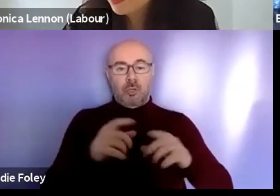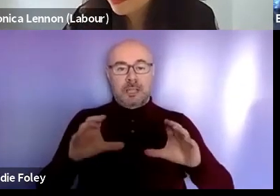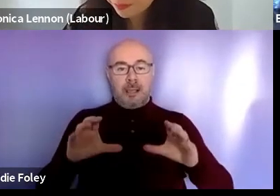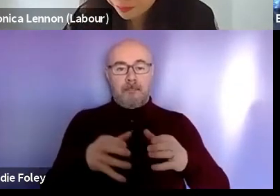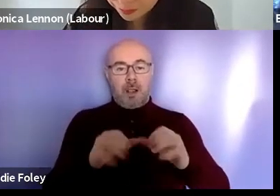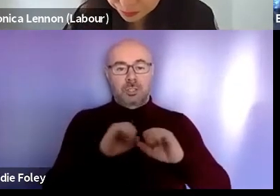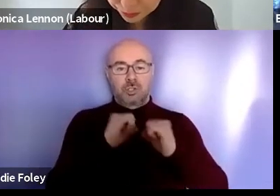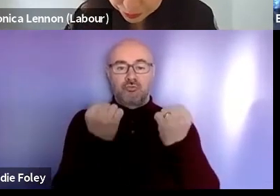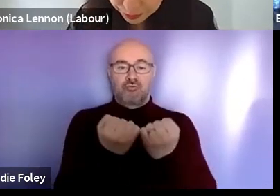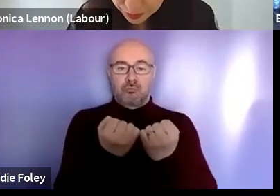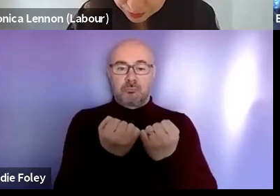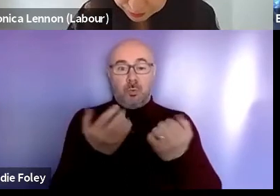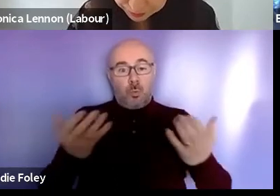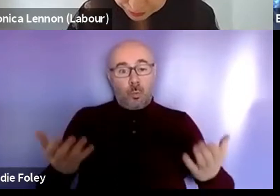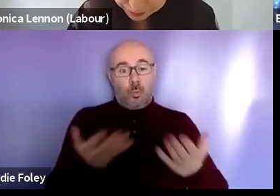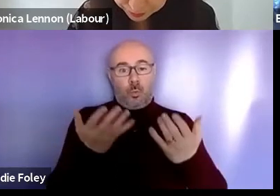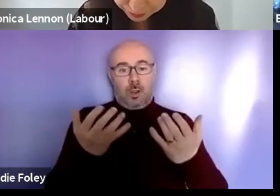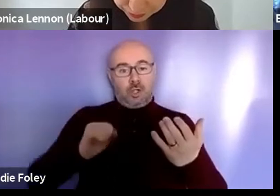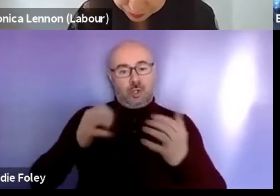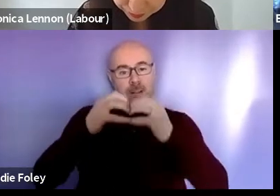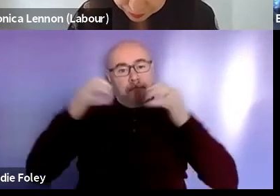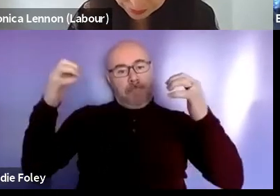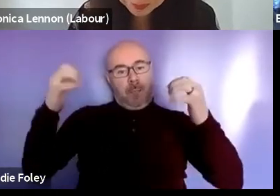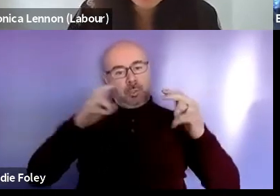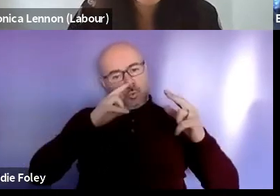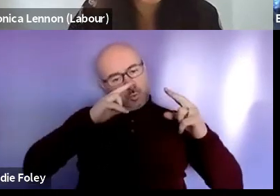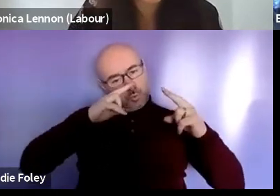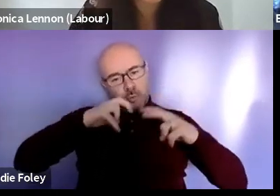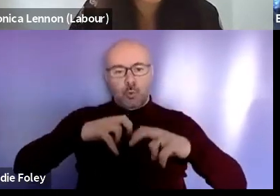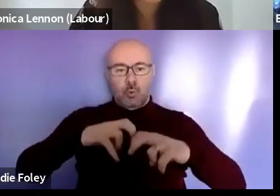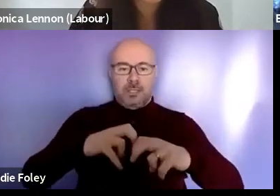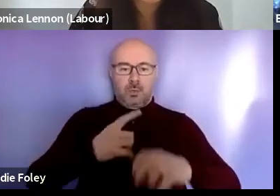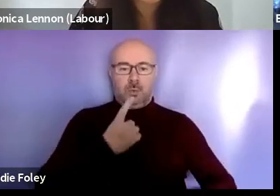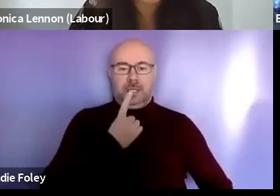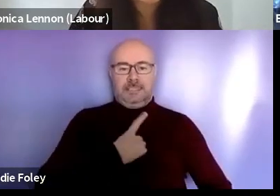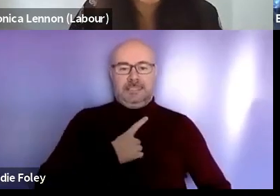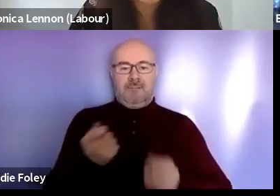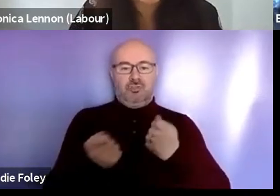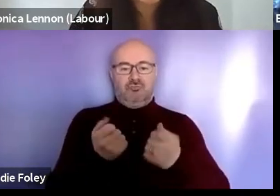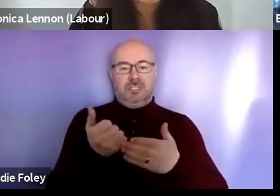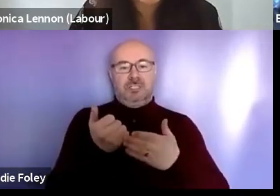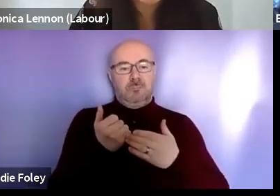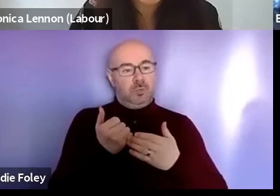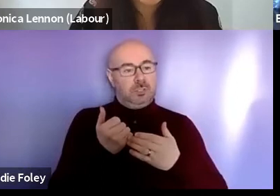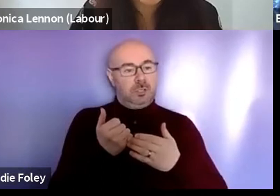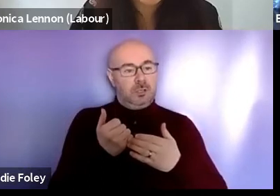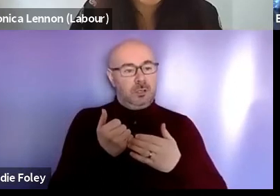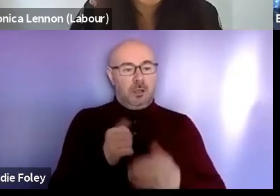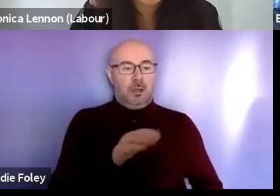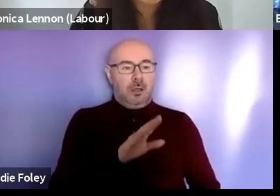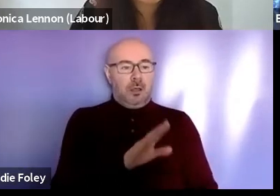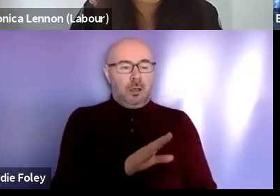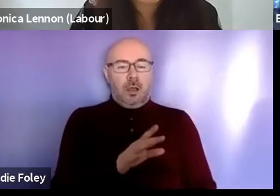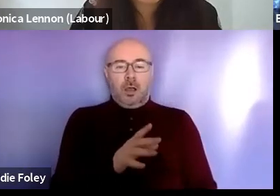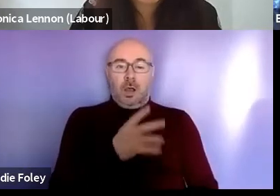to look at things like self-directed payments. But more reviews. People No. People are pretty bored with more